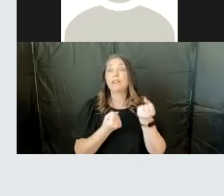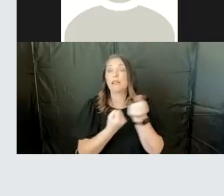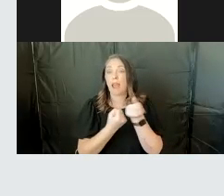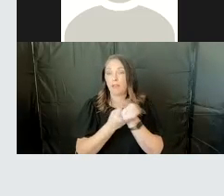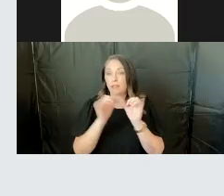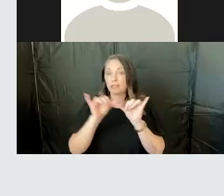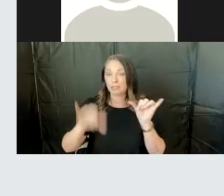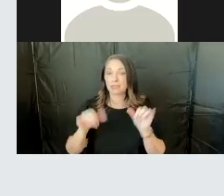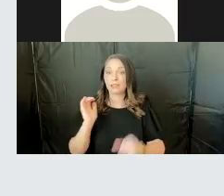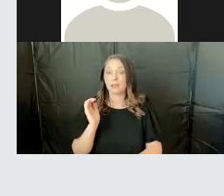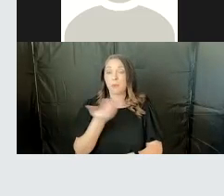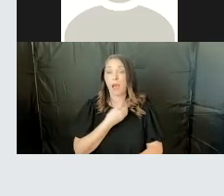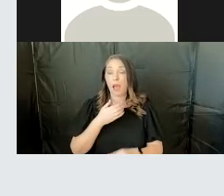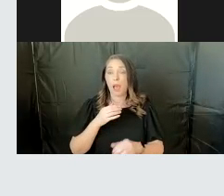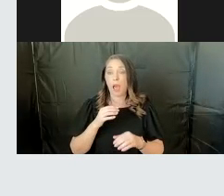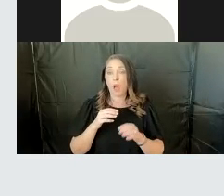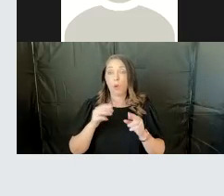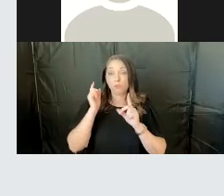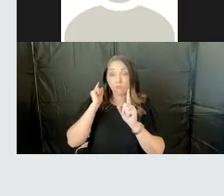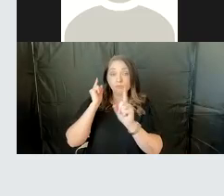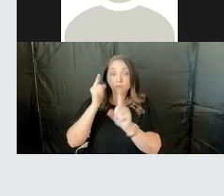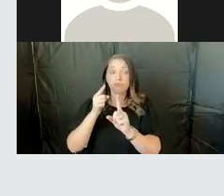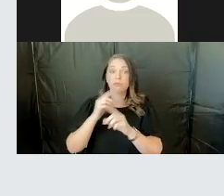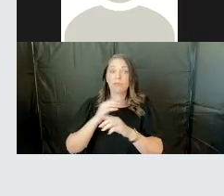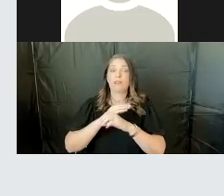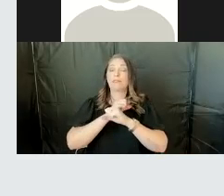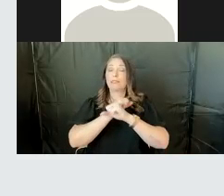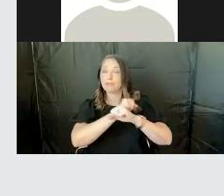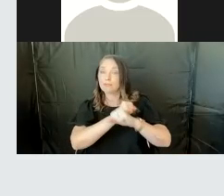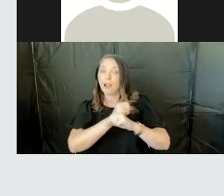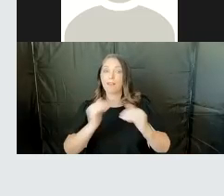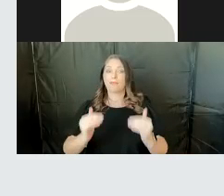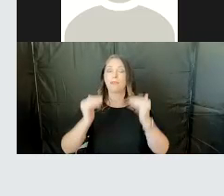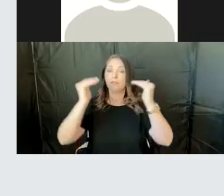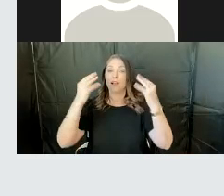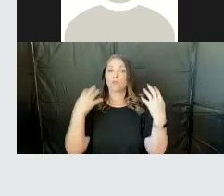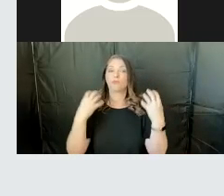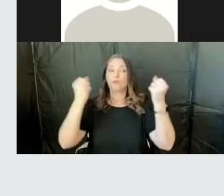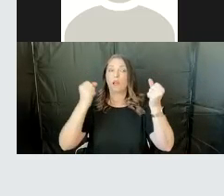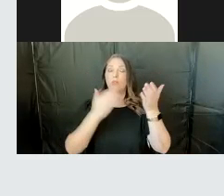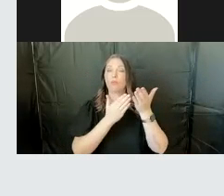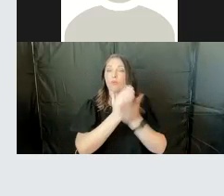to defend, advance, and strengthen the rights and opportunities of people with disabilities.